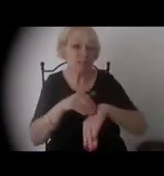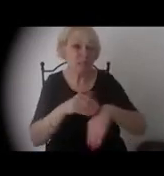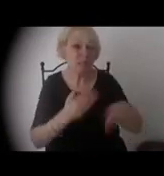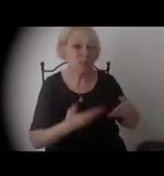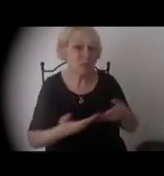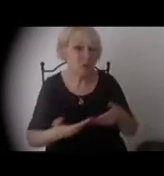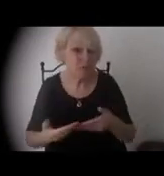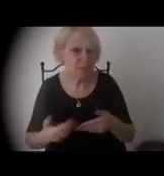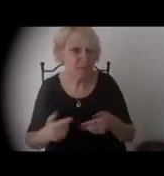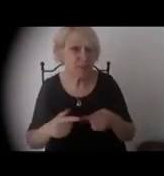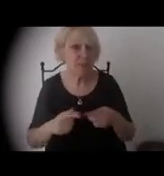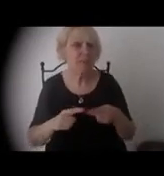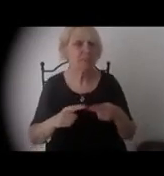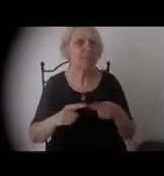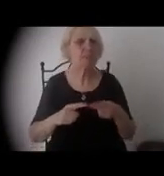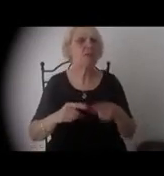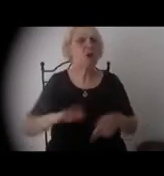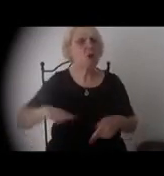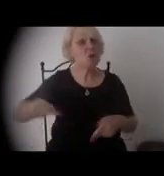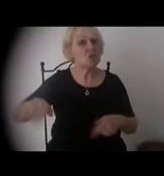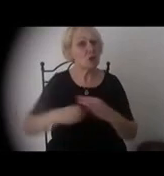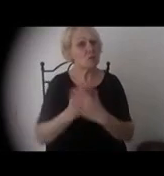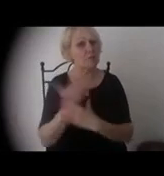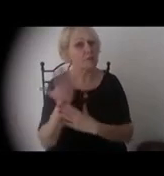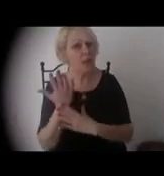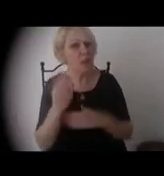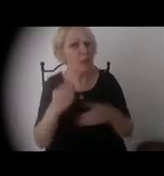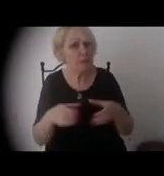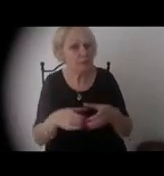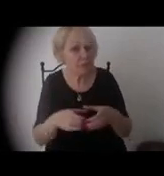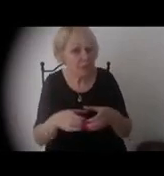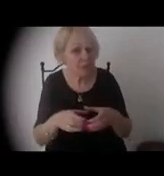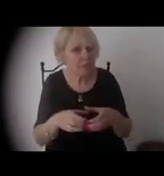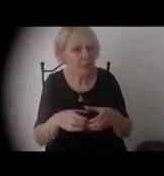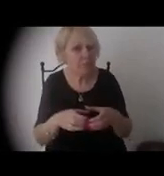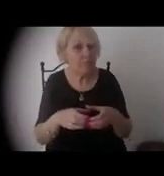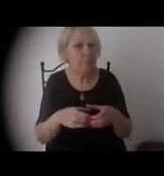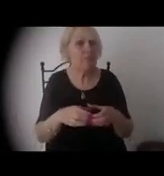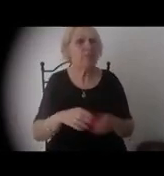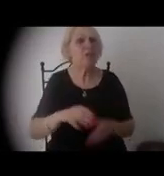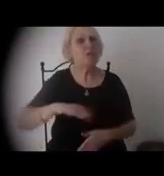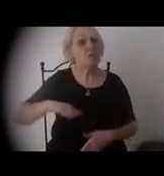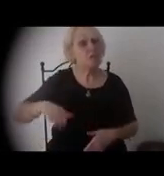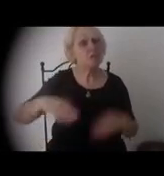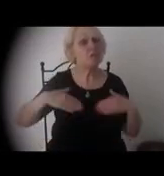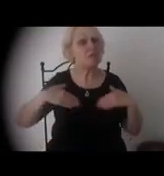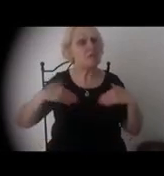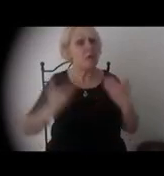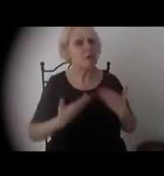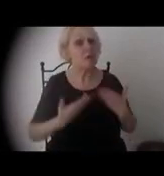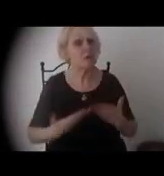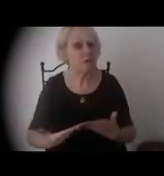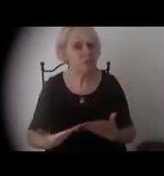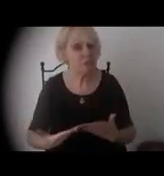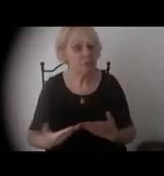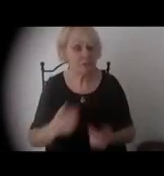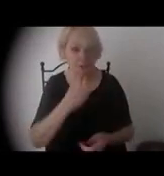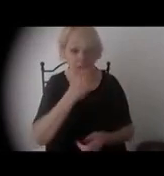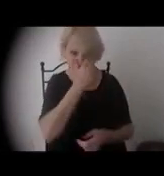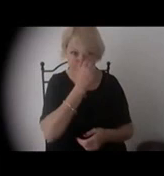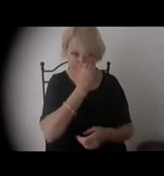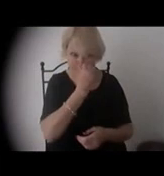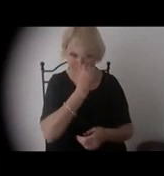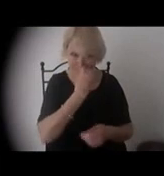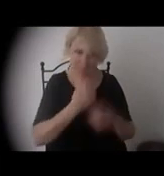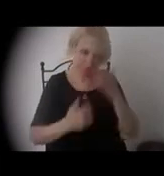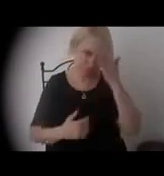in the child development team, so the children's health services. And then another